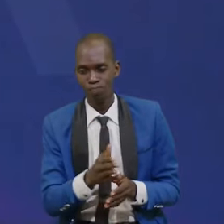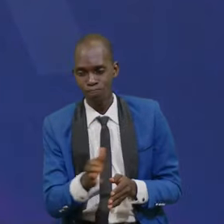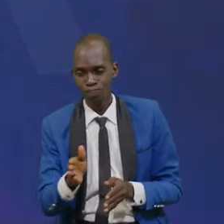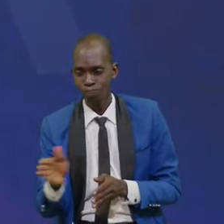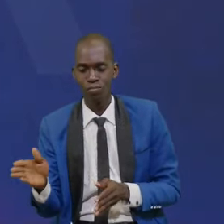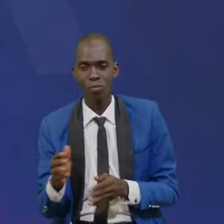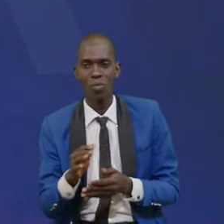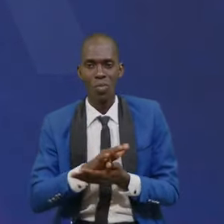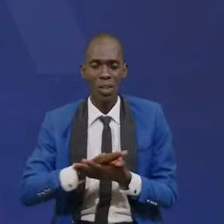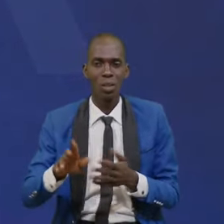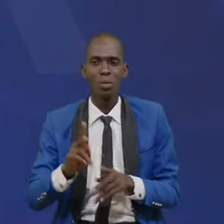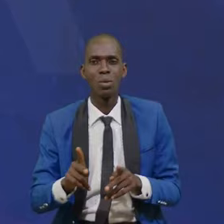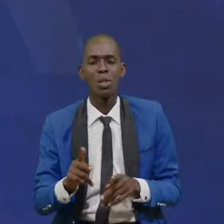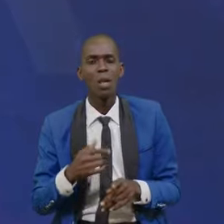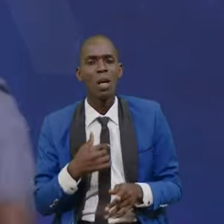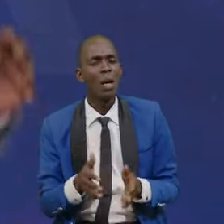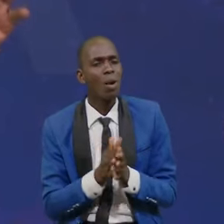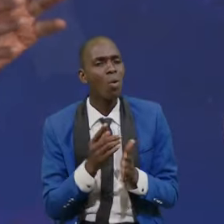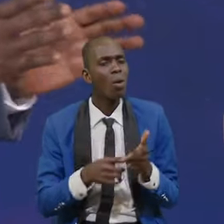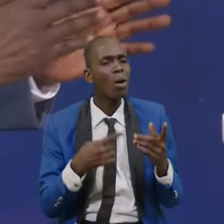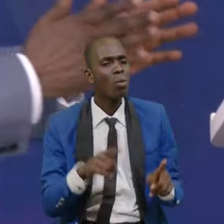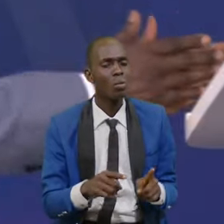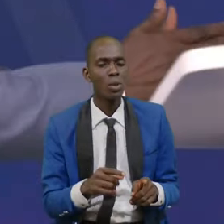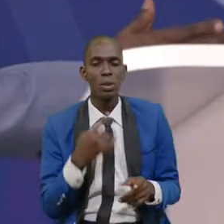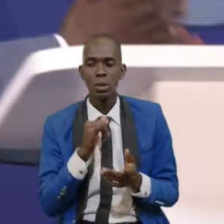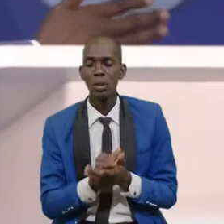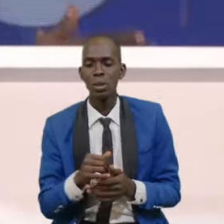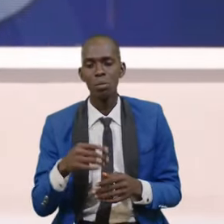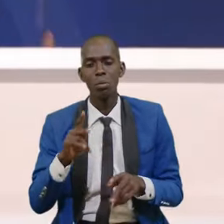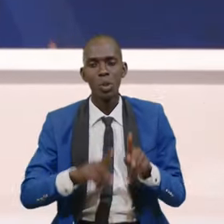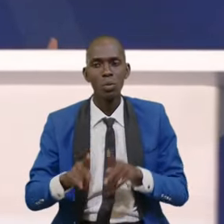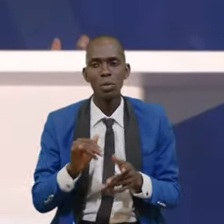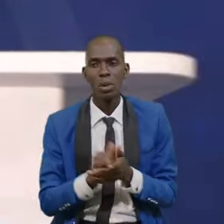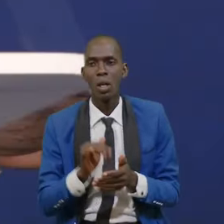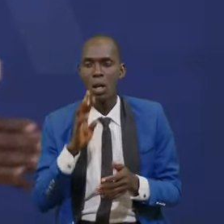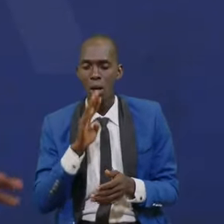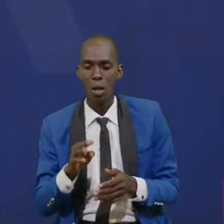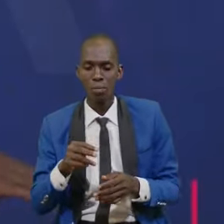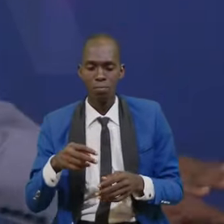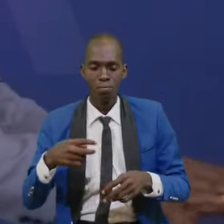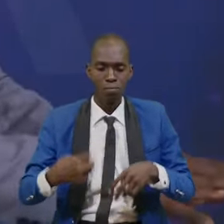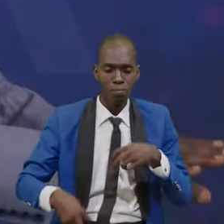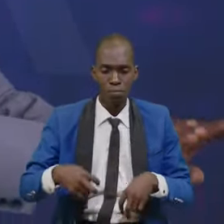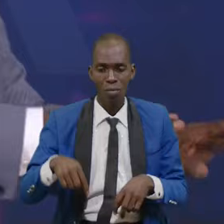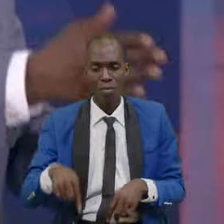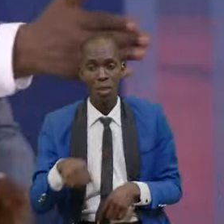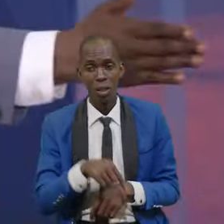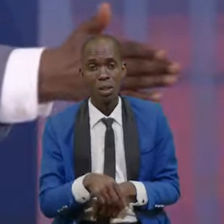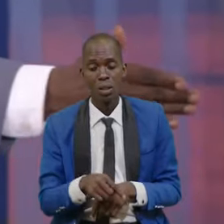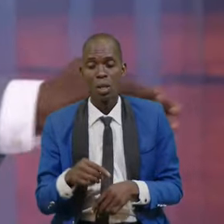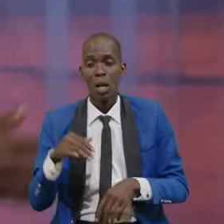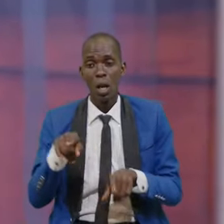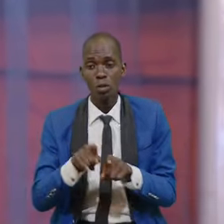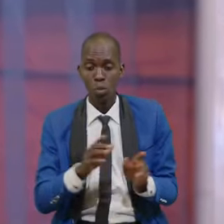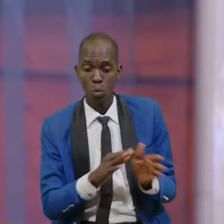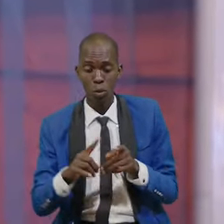got there. I said, what's that? He said, paralyzed people, just by the place, by the car, as you are entering to the car, you